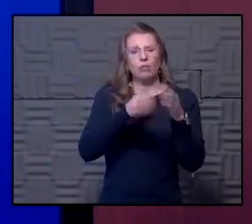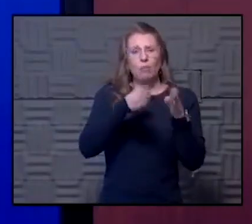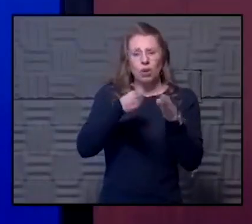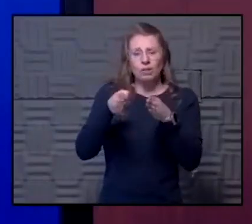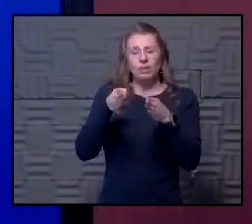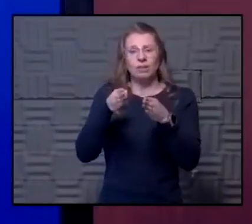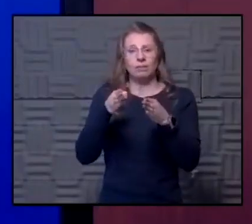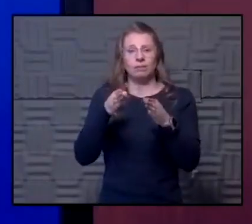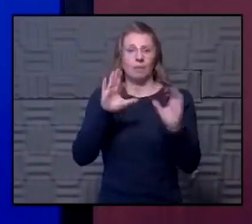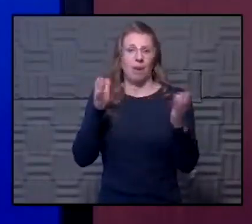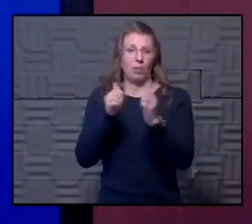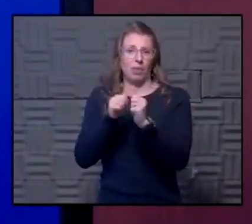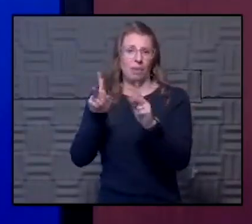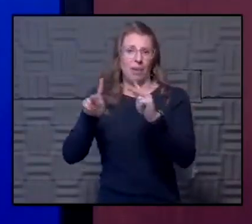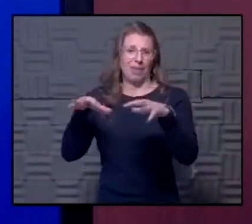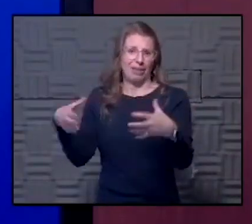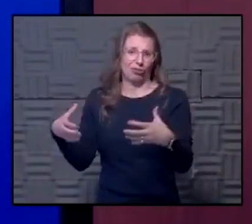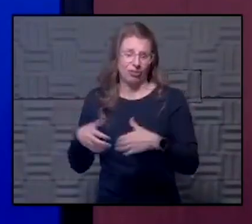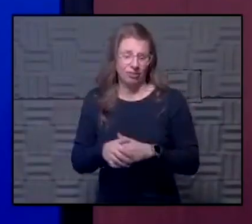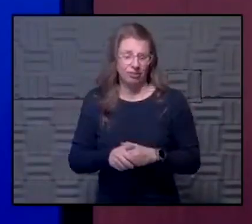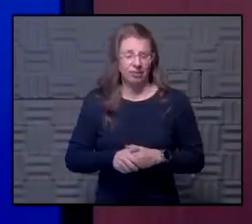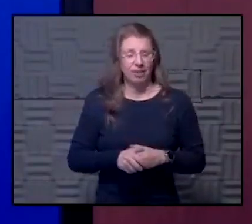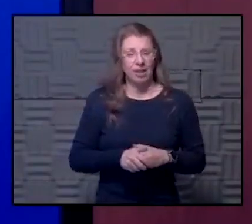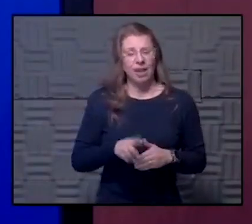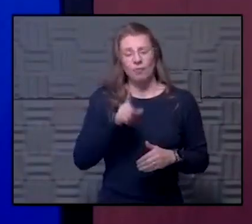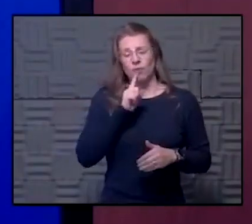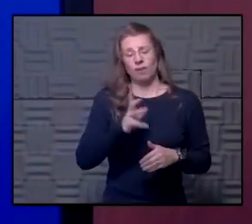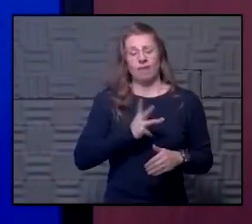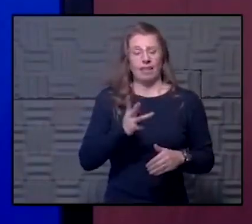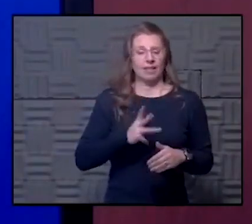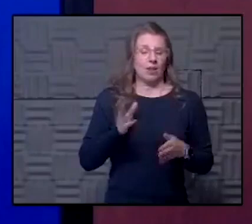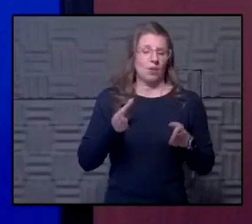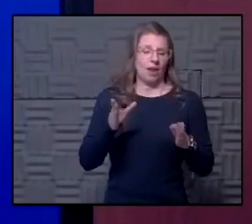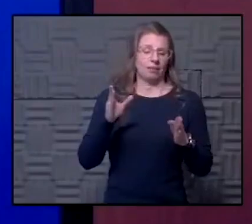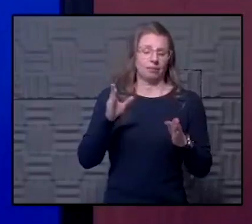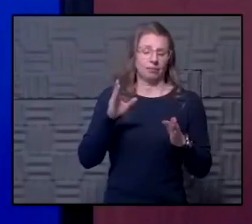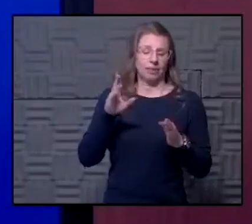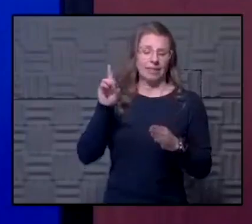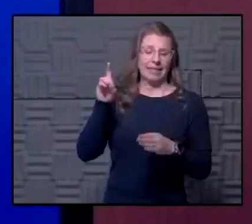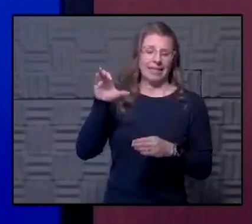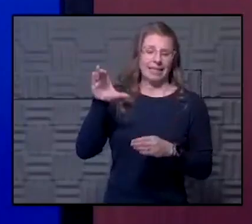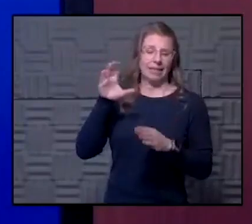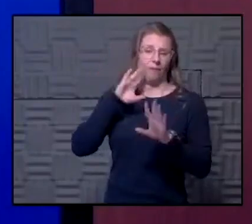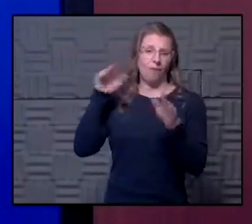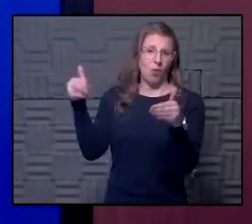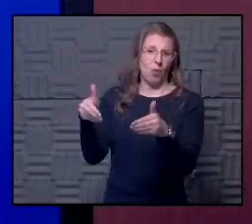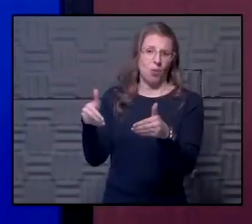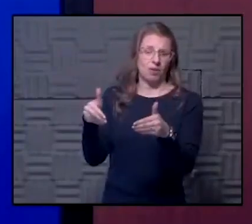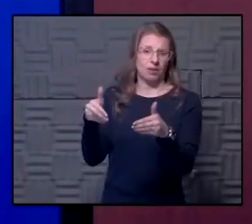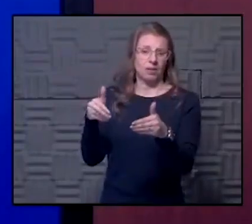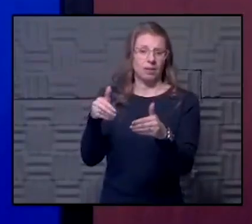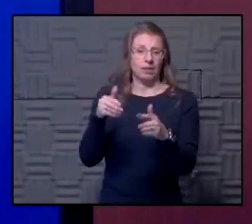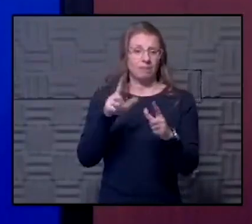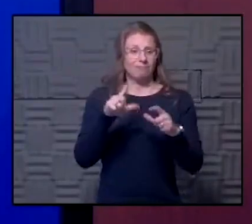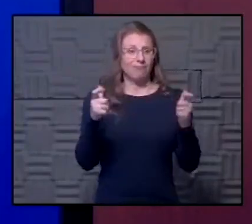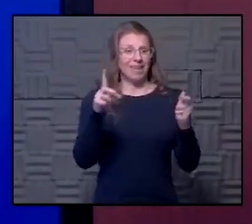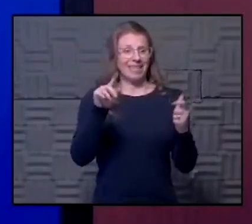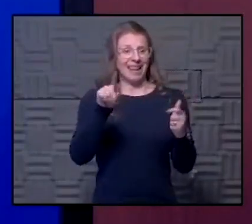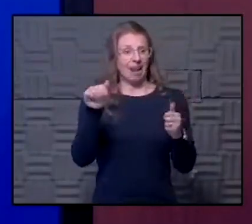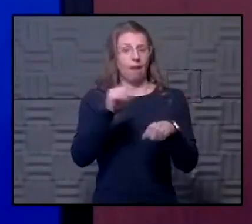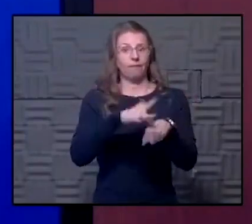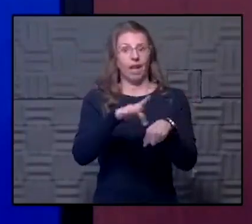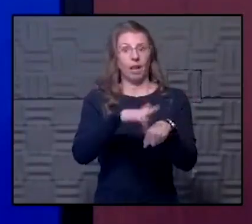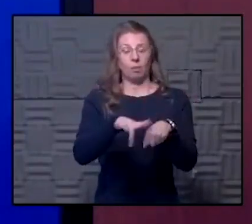level. And that's, I guess, a fancy way of saying the CDC guidelines are focused on, from the large data sets that are